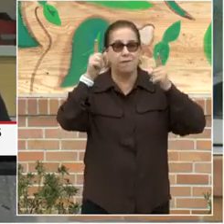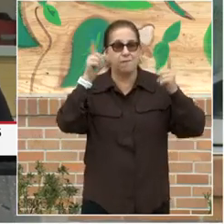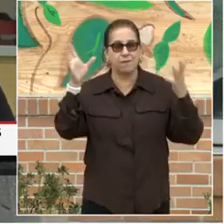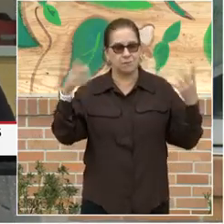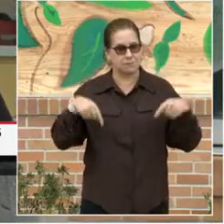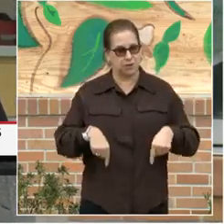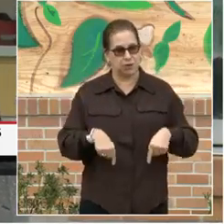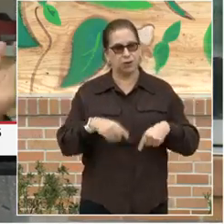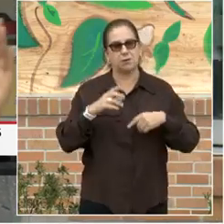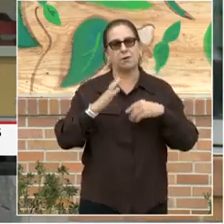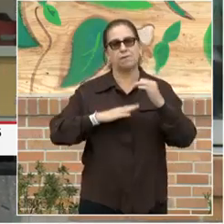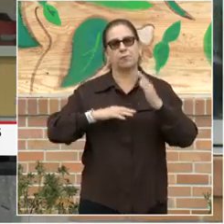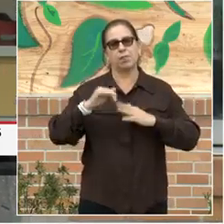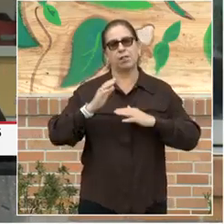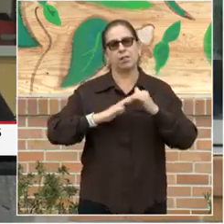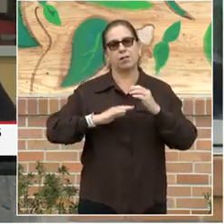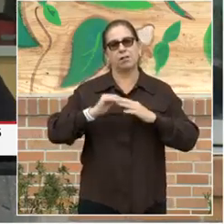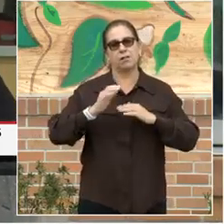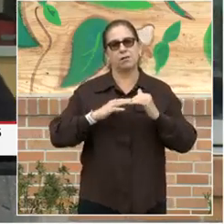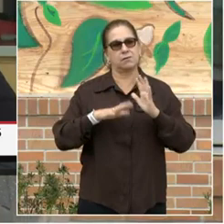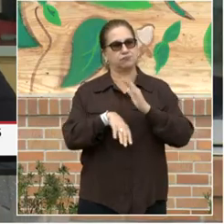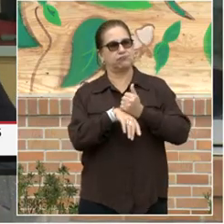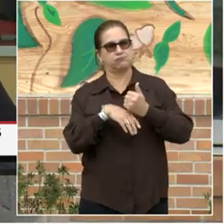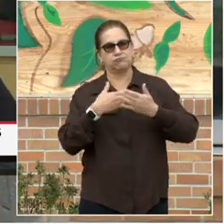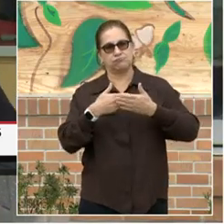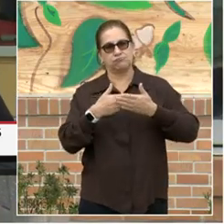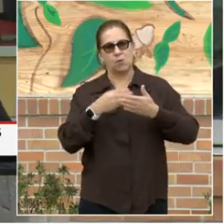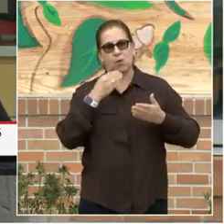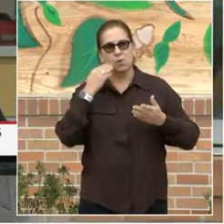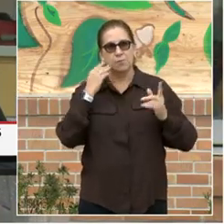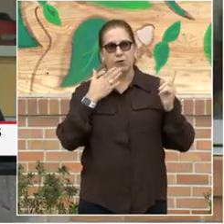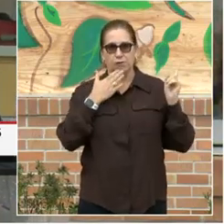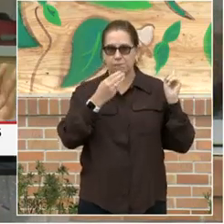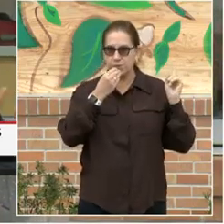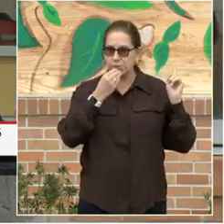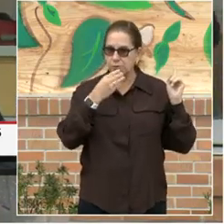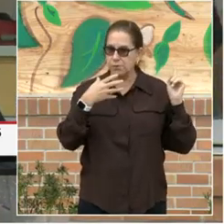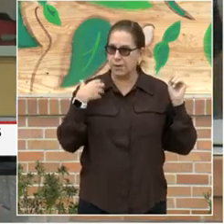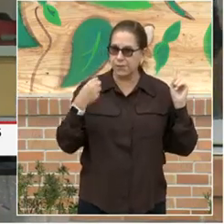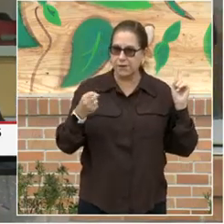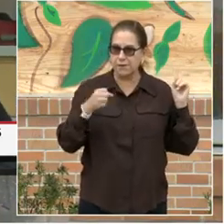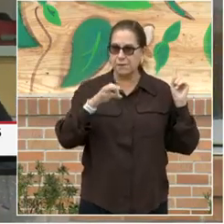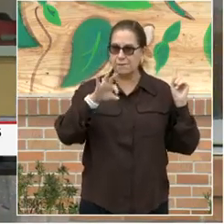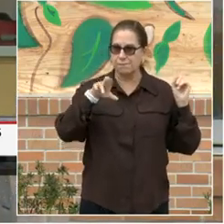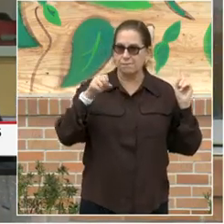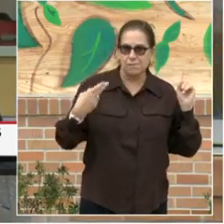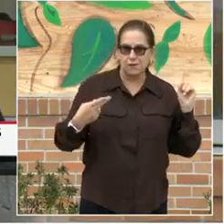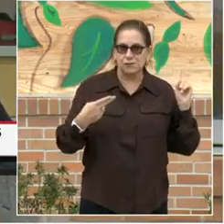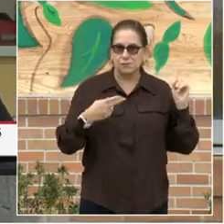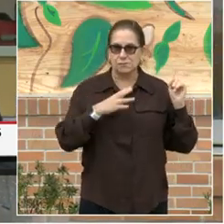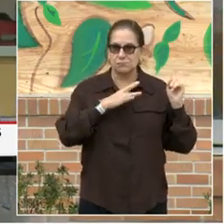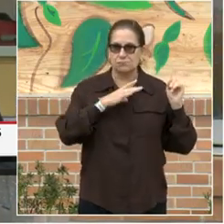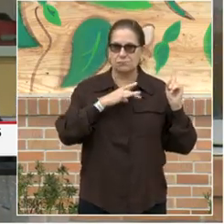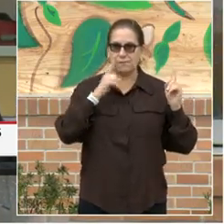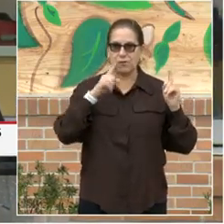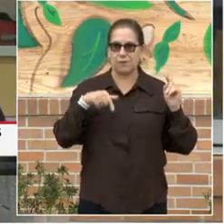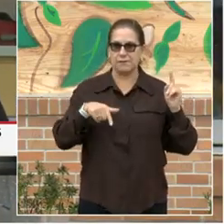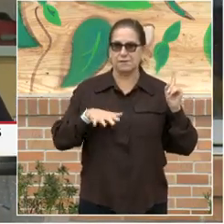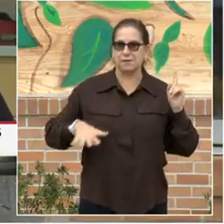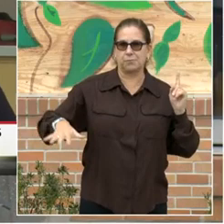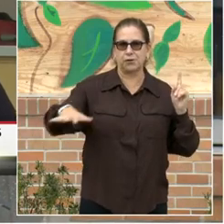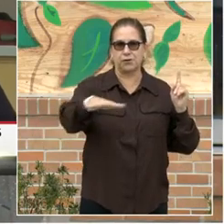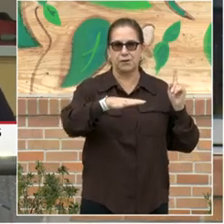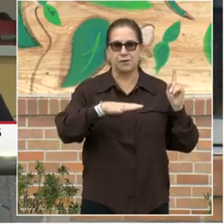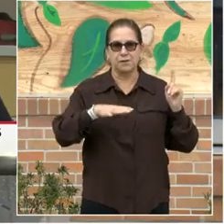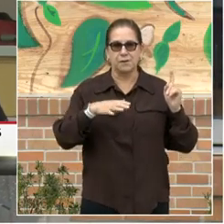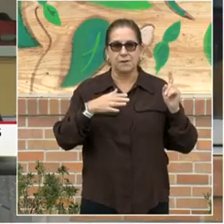uncomfortable. But now we're here, not only is the food nutritious and it's healthy for us, we get to engage in our community. I am a aunt,